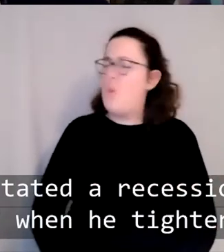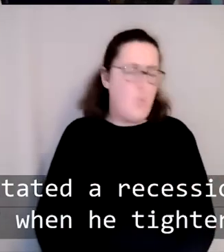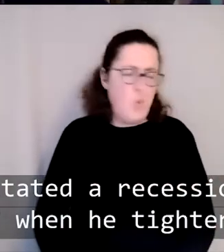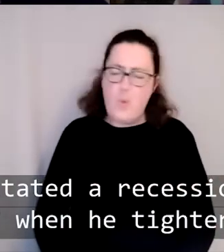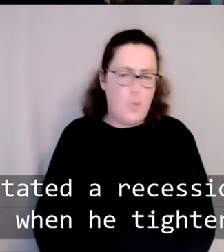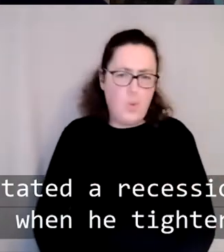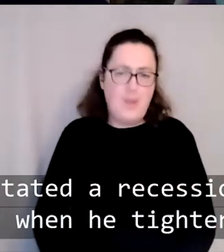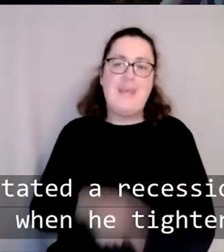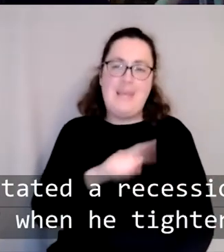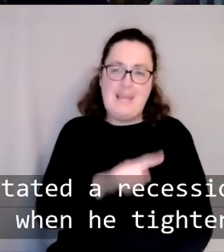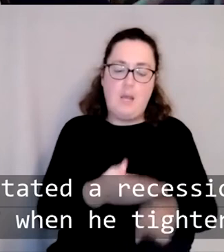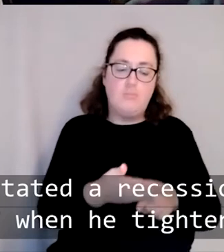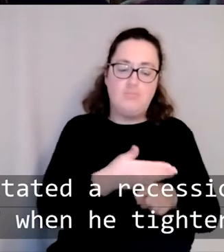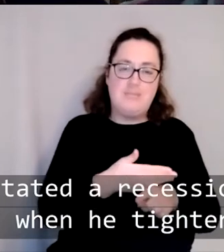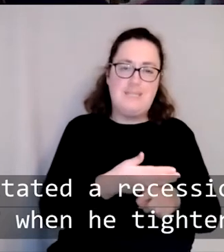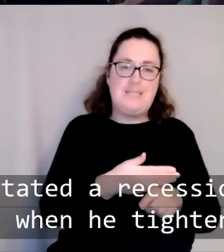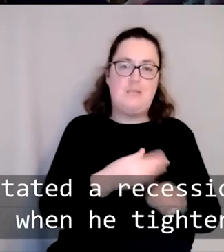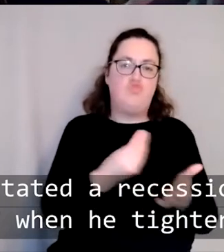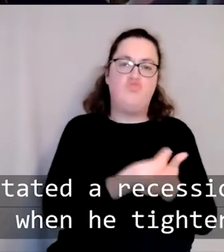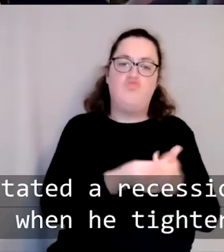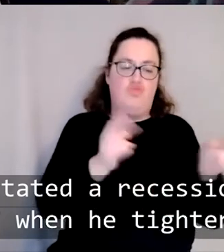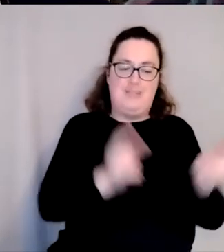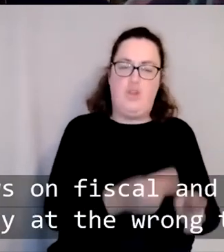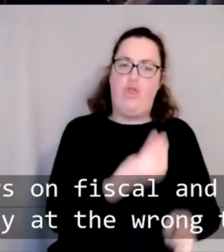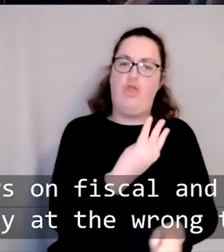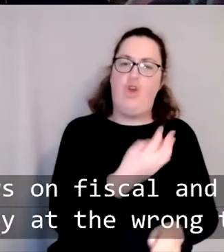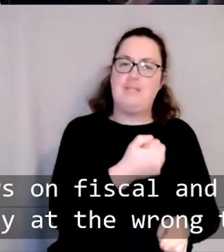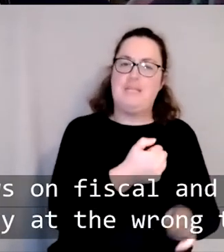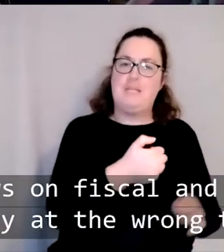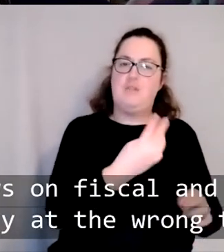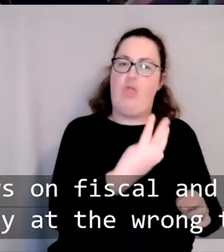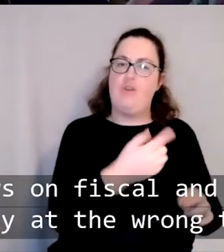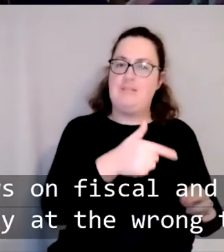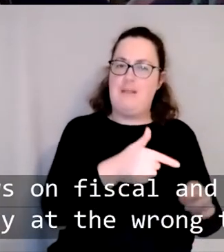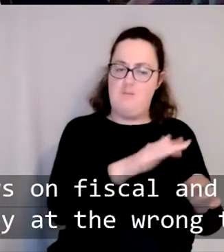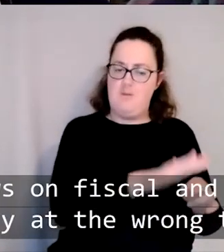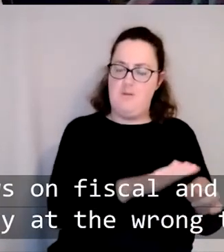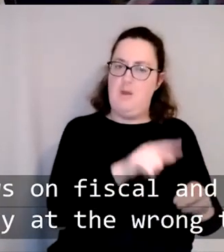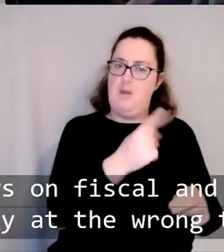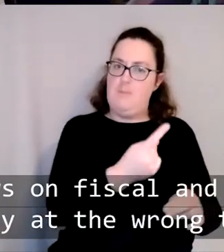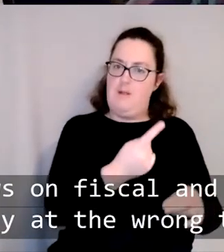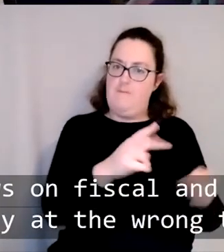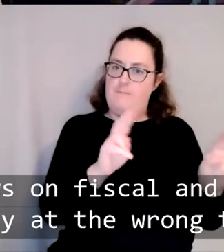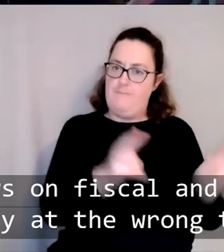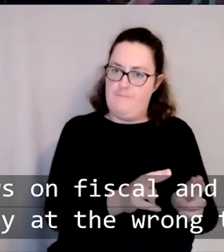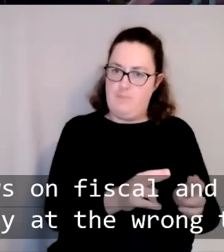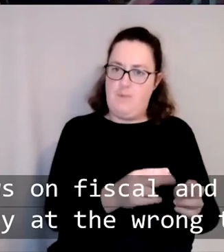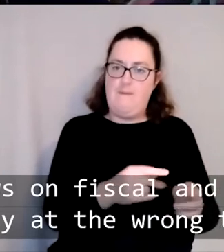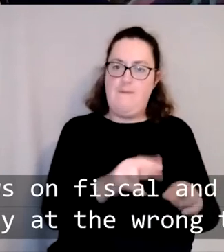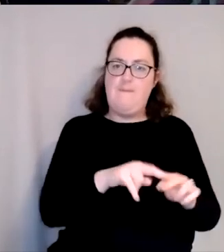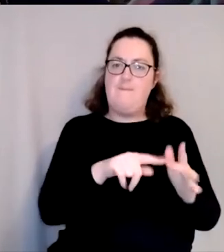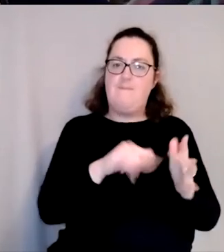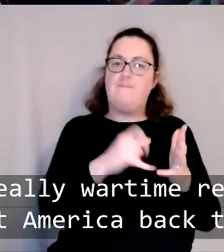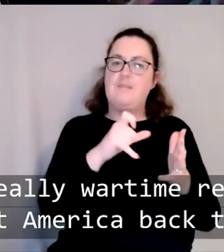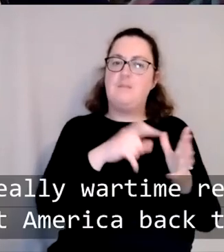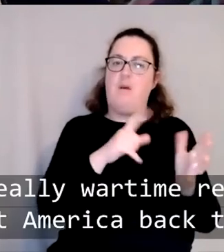precipitated a recession in 36, 37 when he tightened the screws on fiscal and monetary policy at the wrong